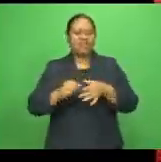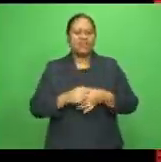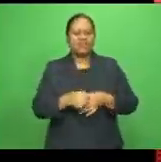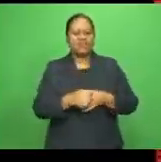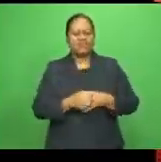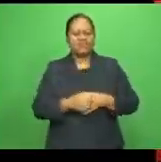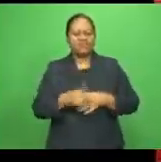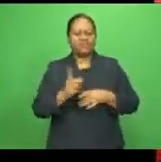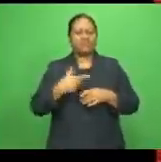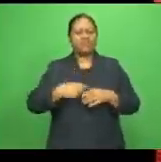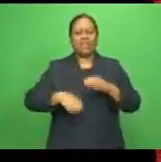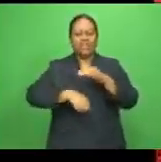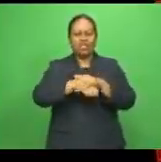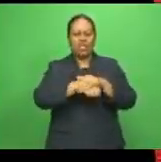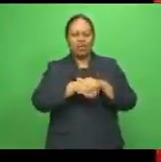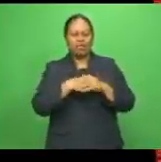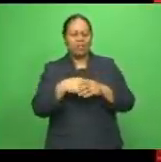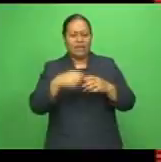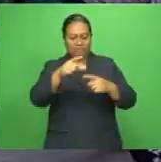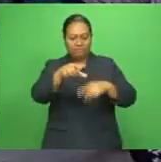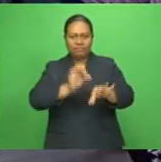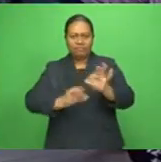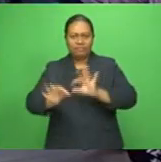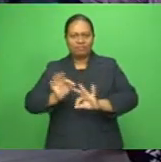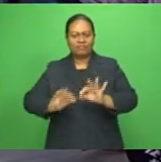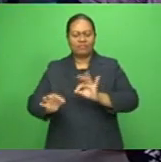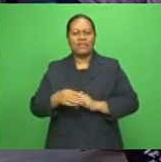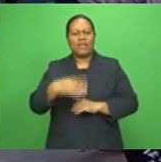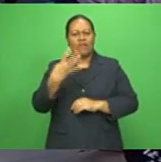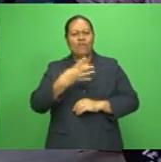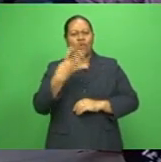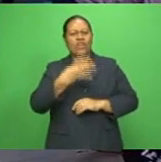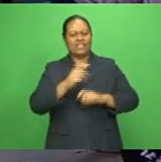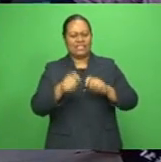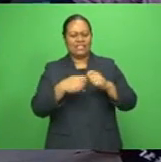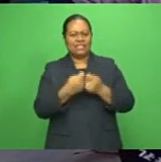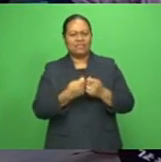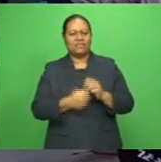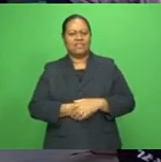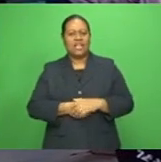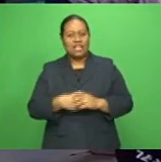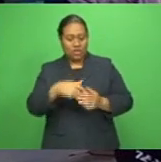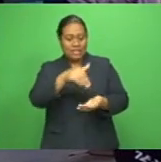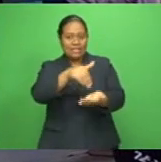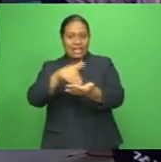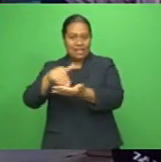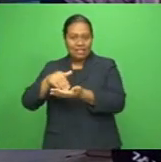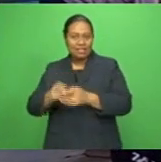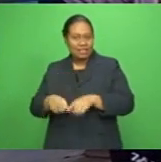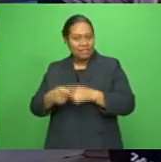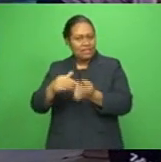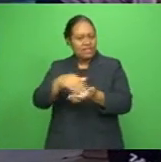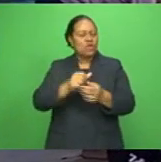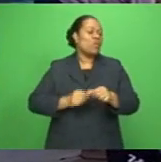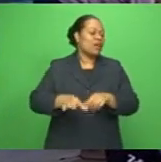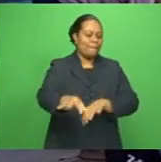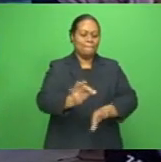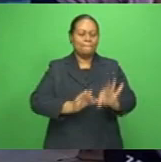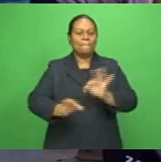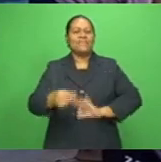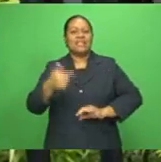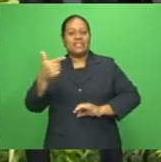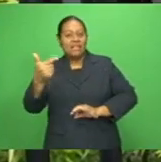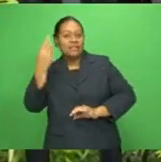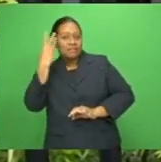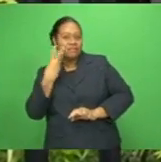and the top 14 lifters will be selected for the event. We will select from the centres, we will select the best 7 male and 7